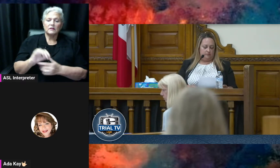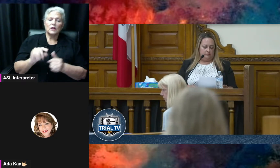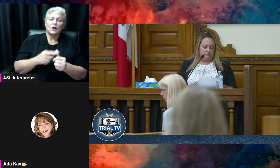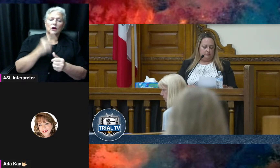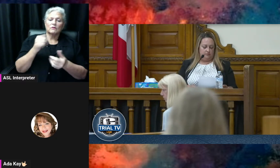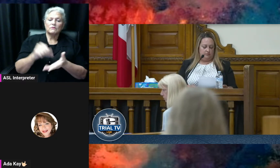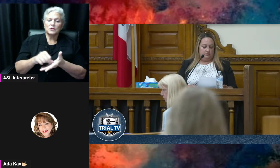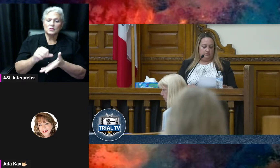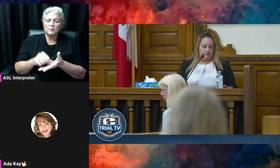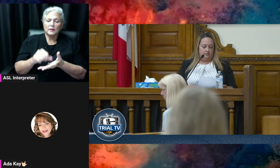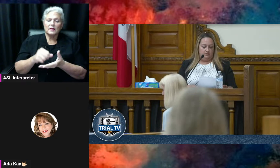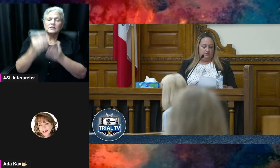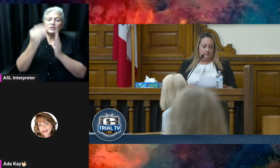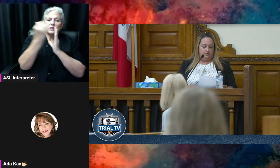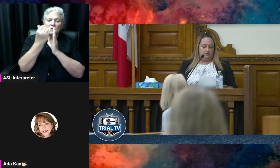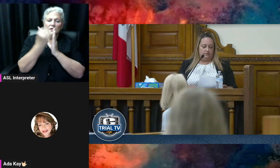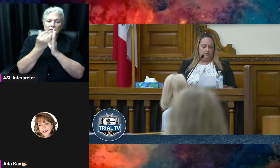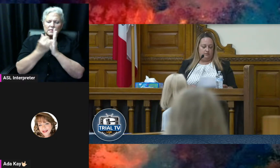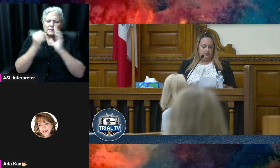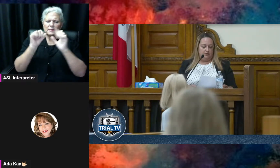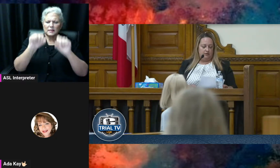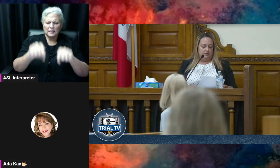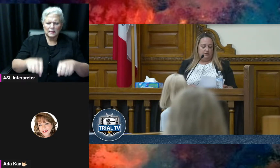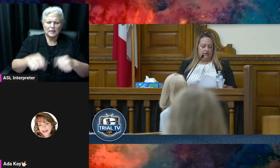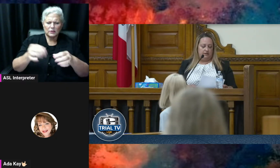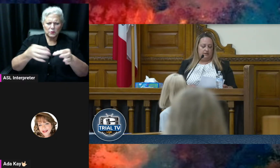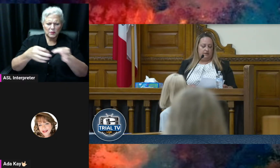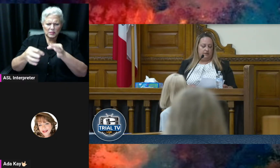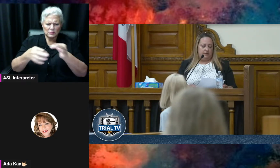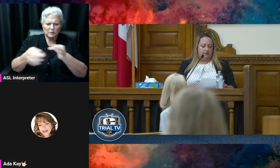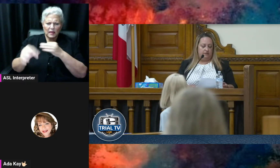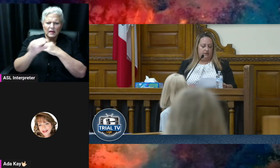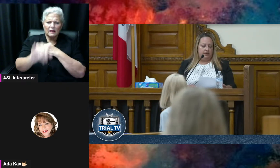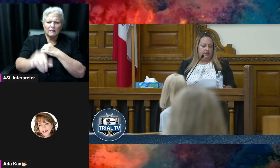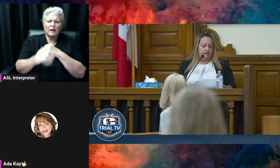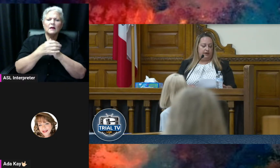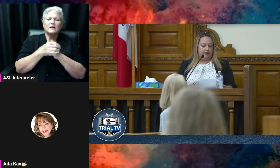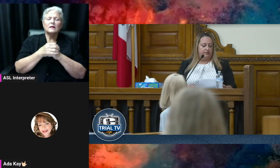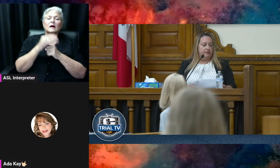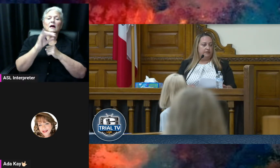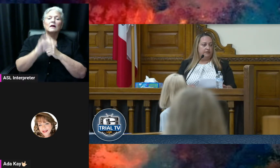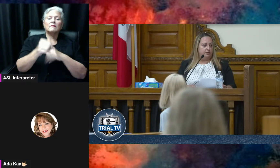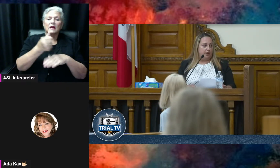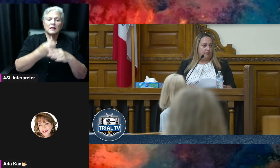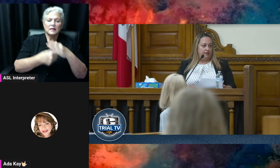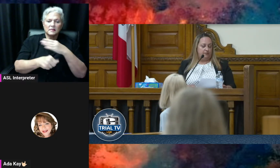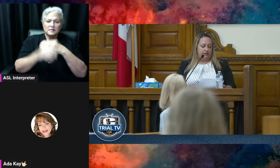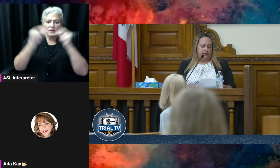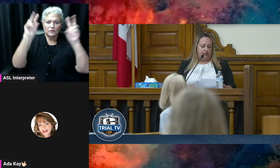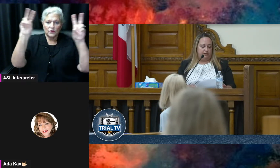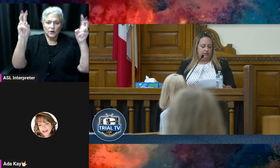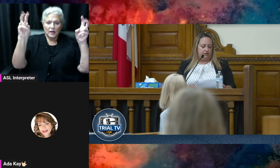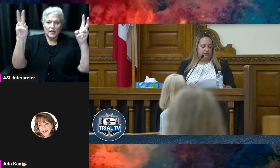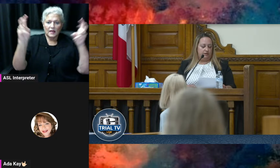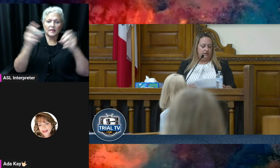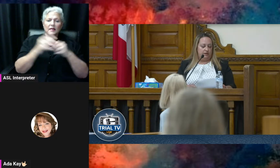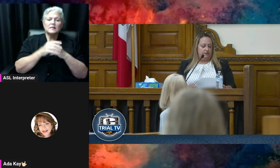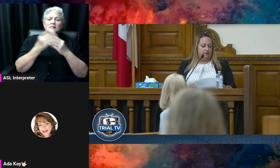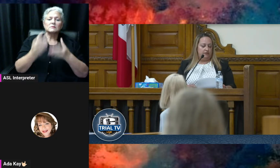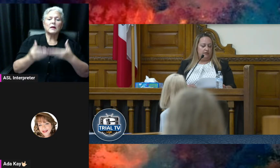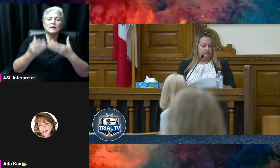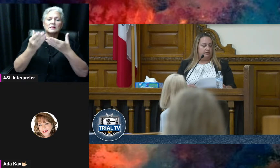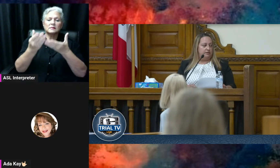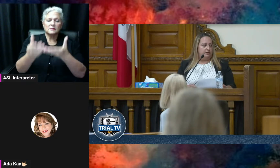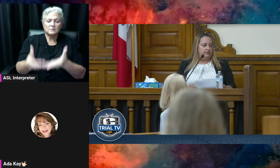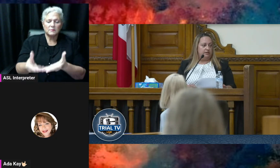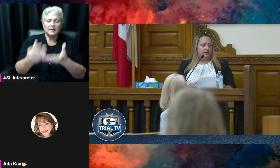listing on there. Could you explain what that is? That is under the heading of items as described by submitting agency. So